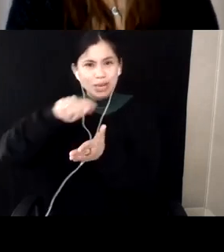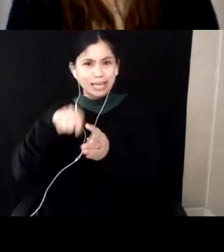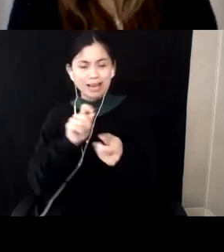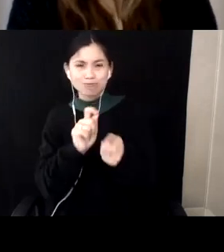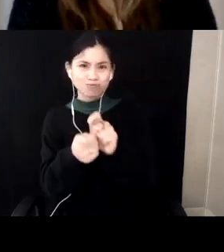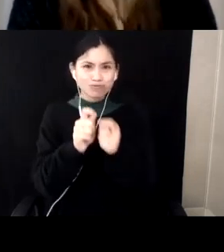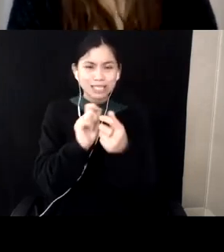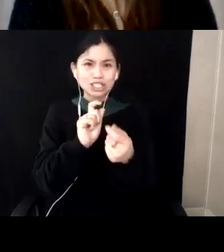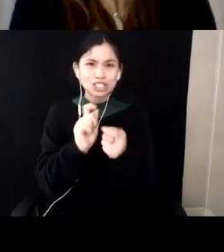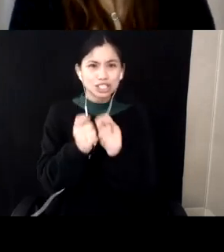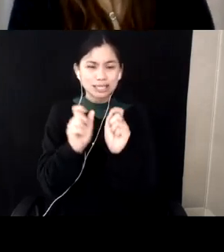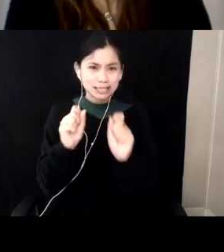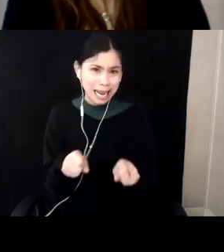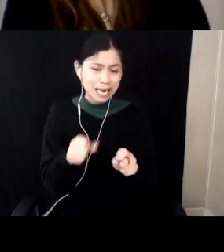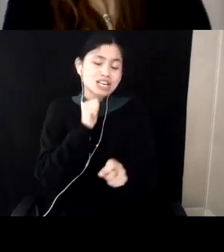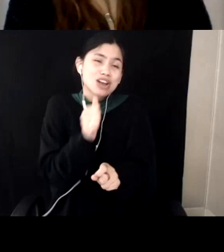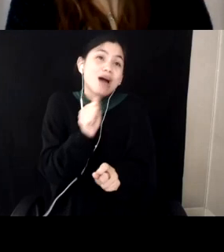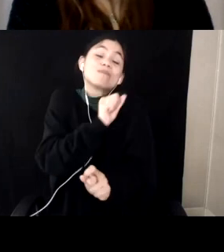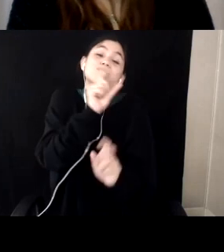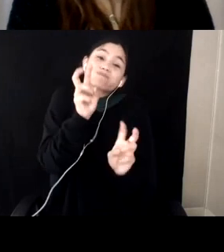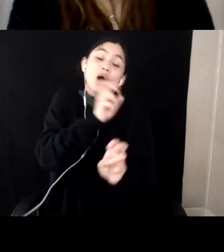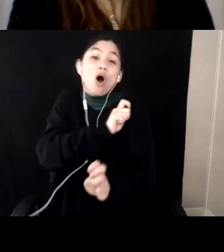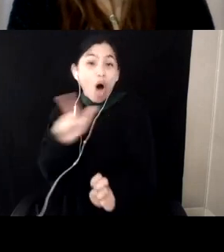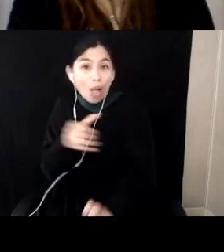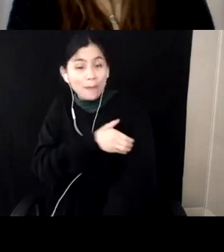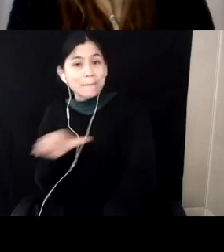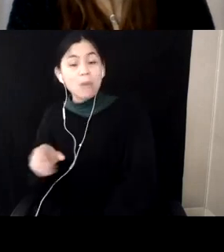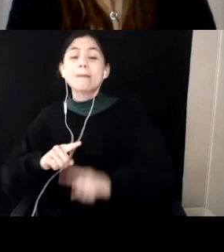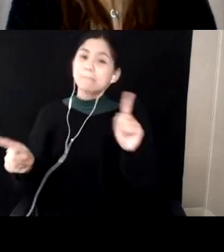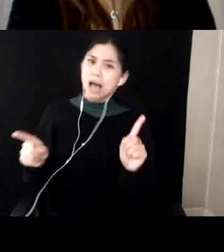Not all the power, we understand that, but uh,